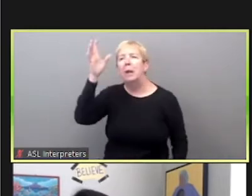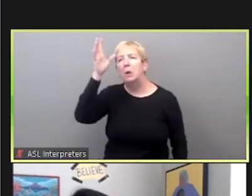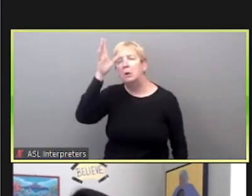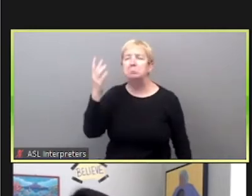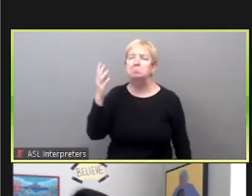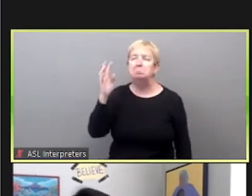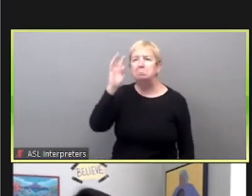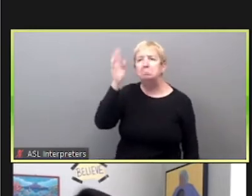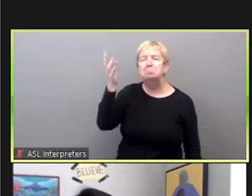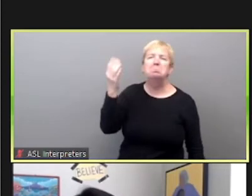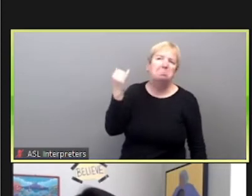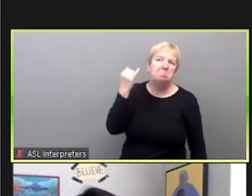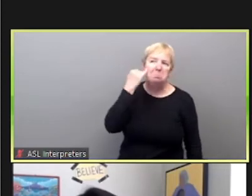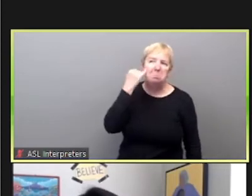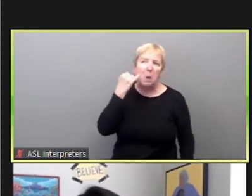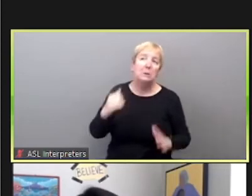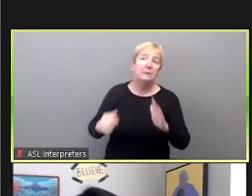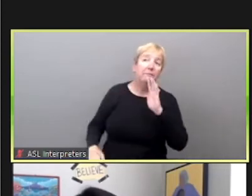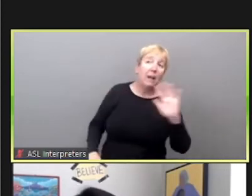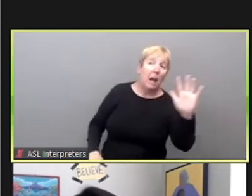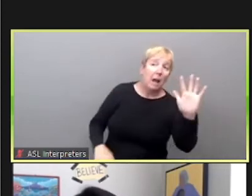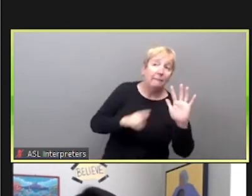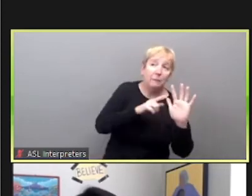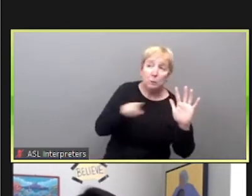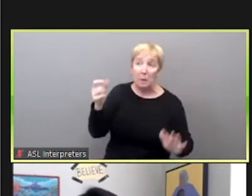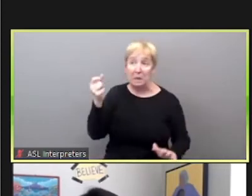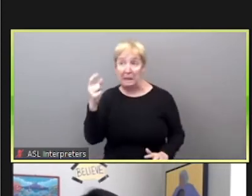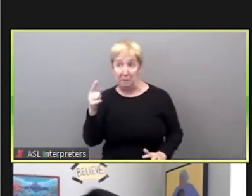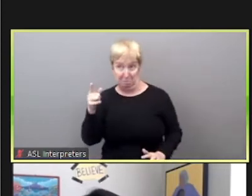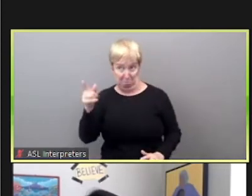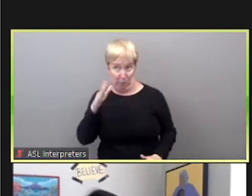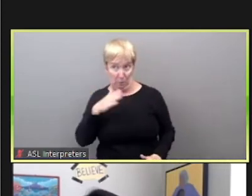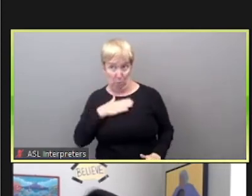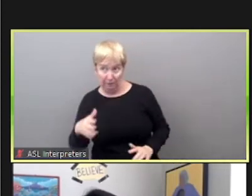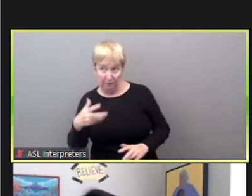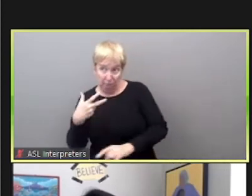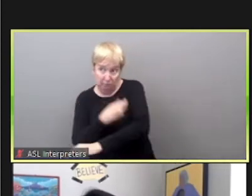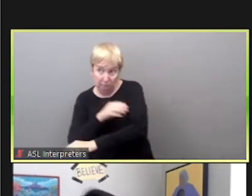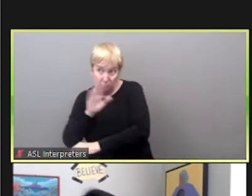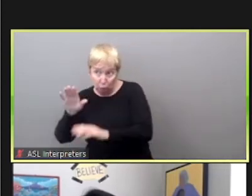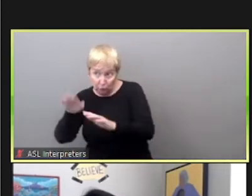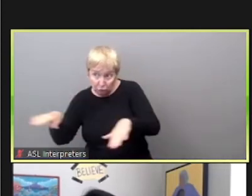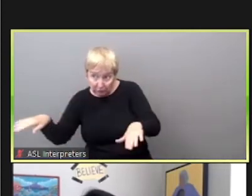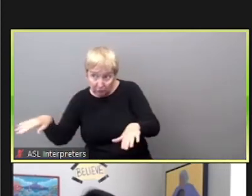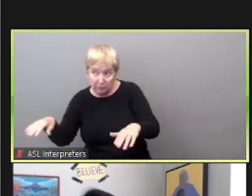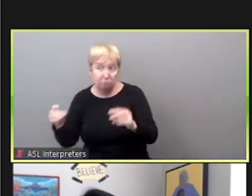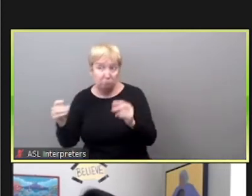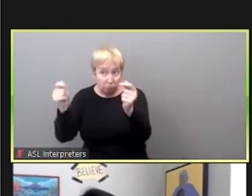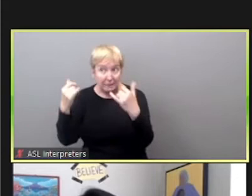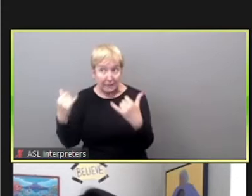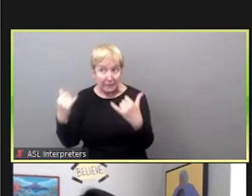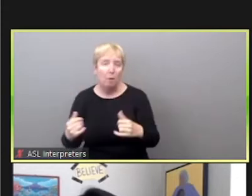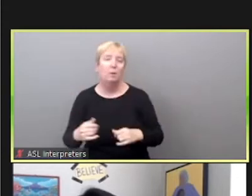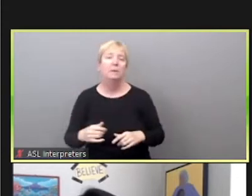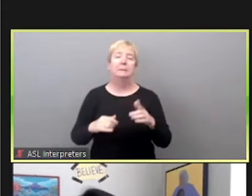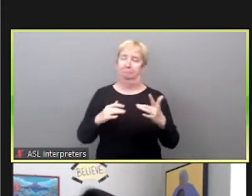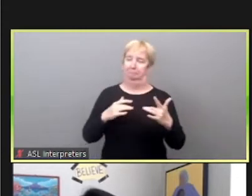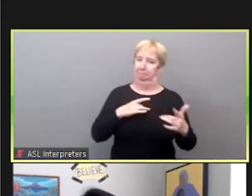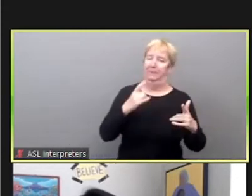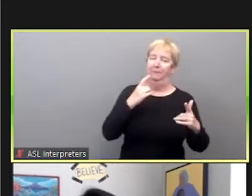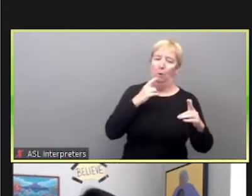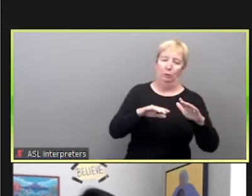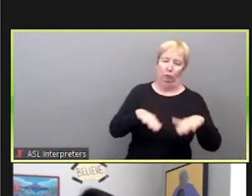about 5 to 11-year-olds, would they get them vaccinated right away? And you can see for children ages 5 to